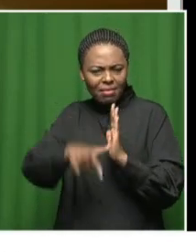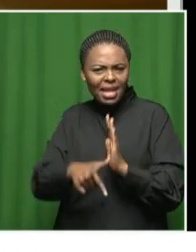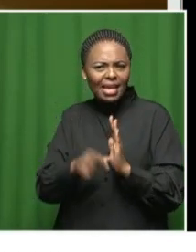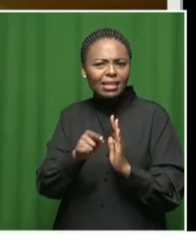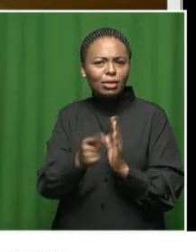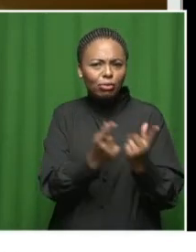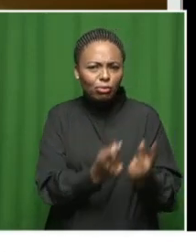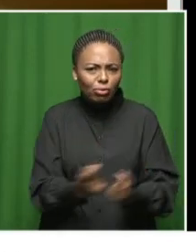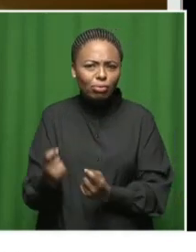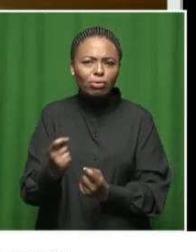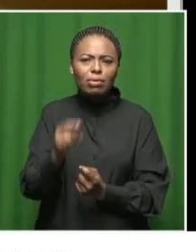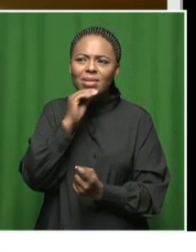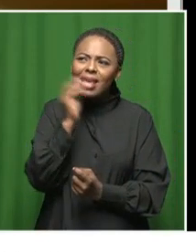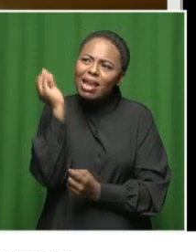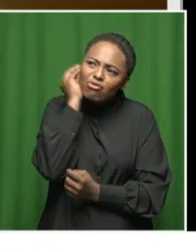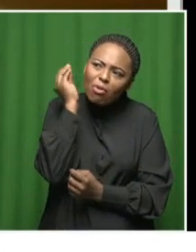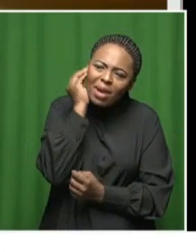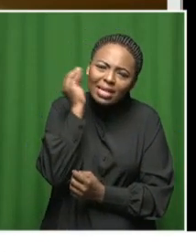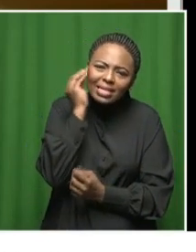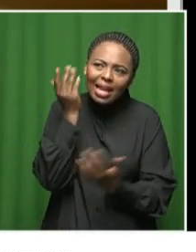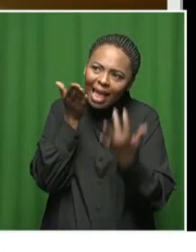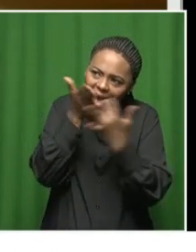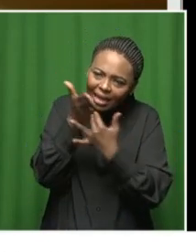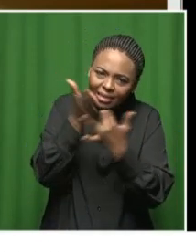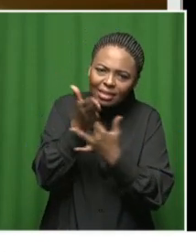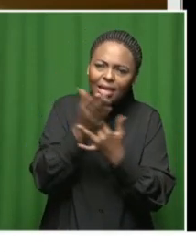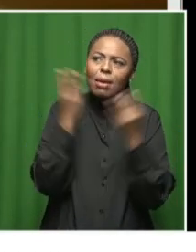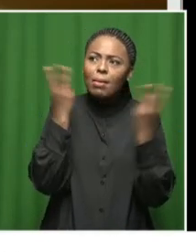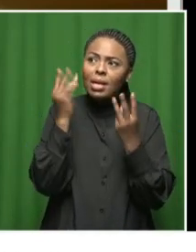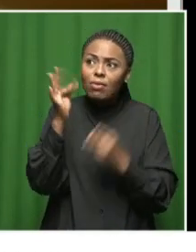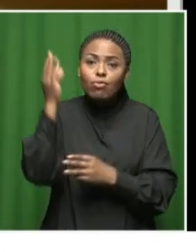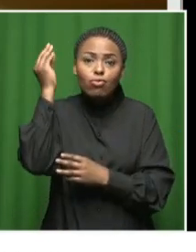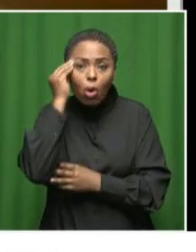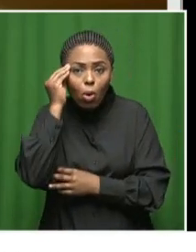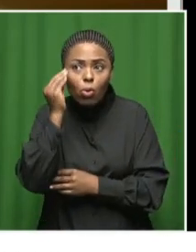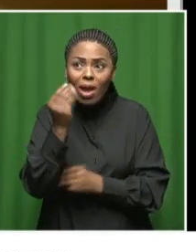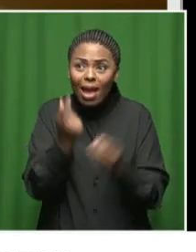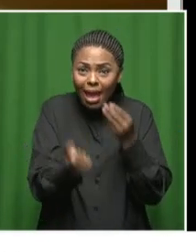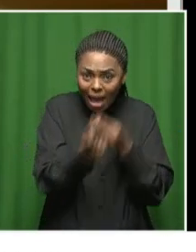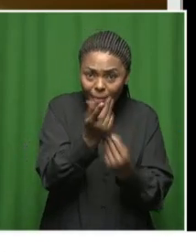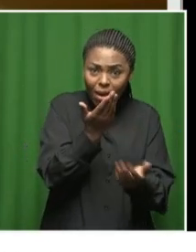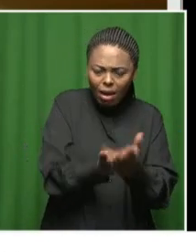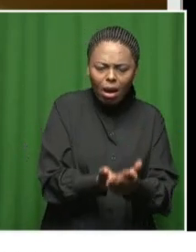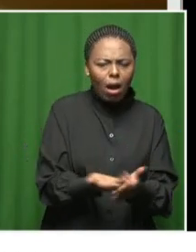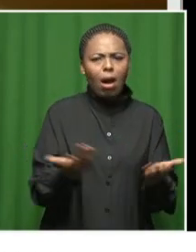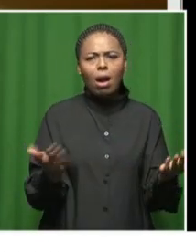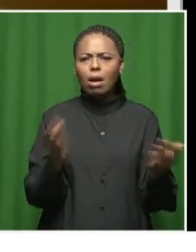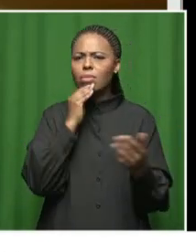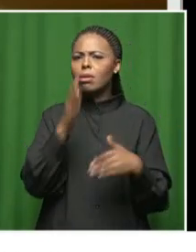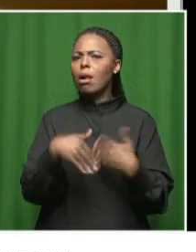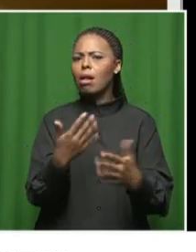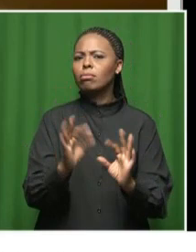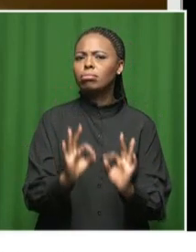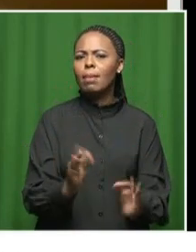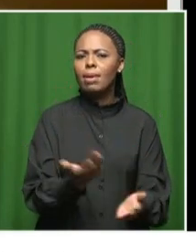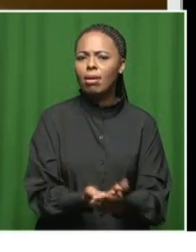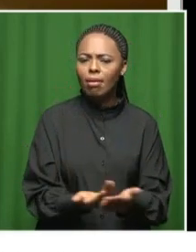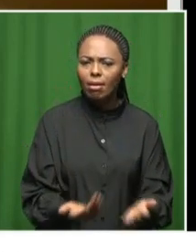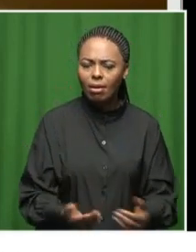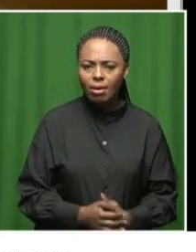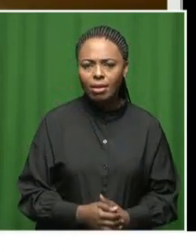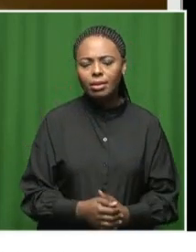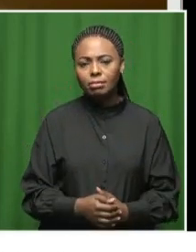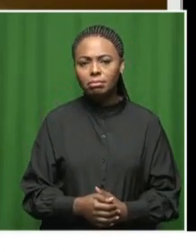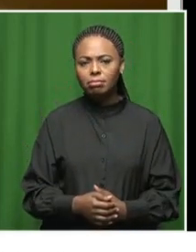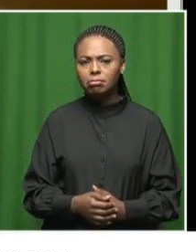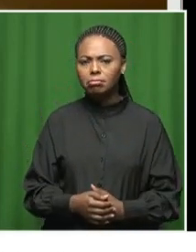to information. If people know this, that you can do these things, then so that's basically. So who bears the onus